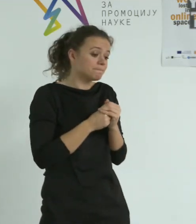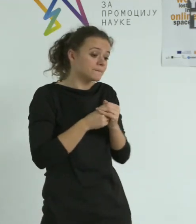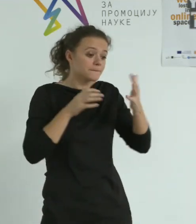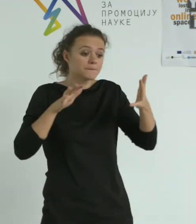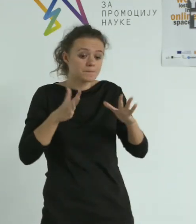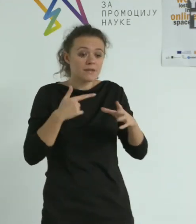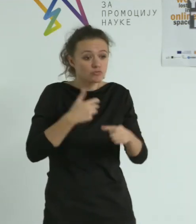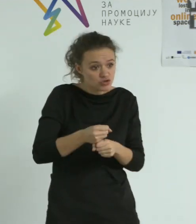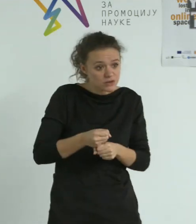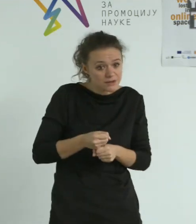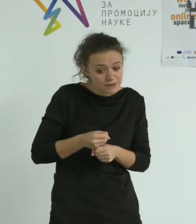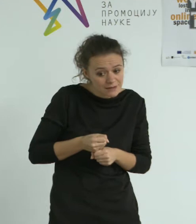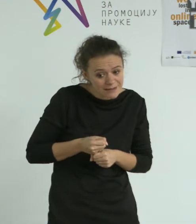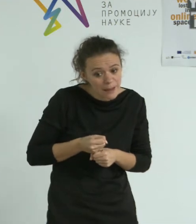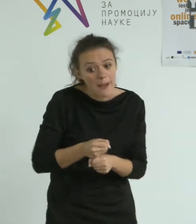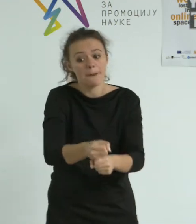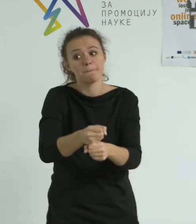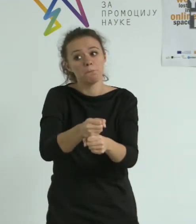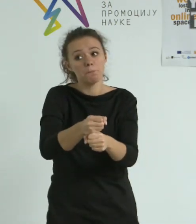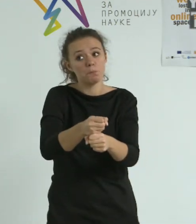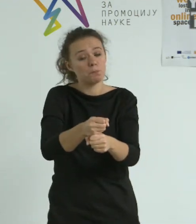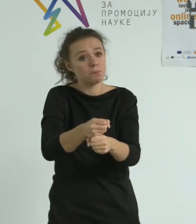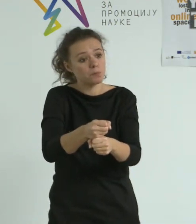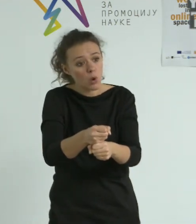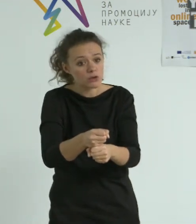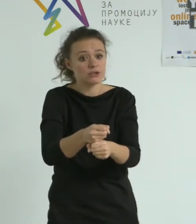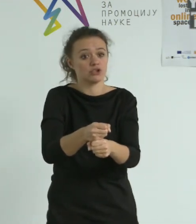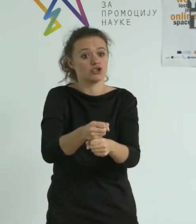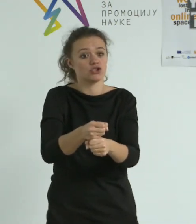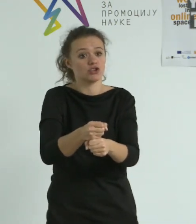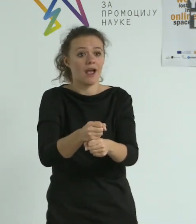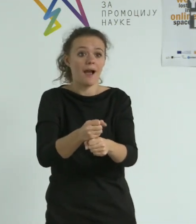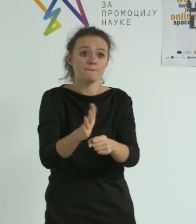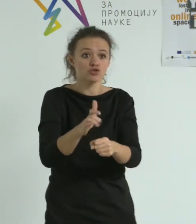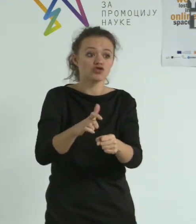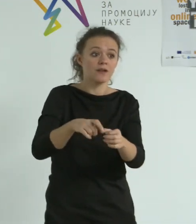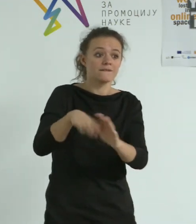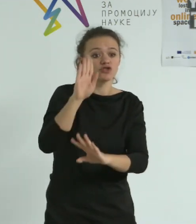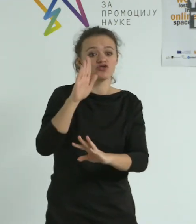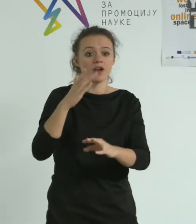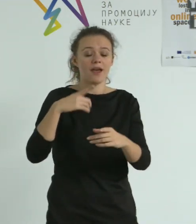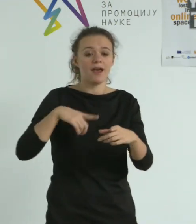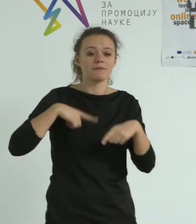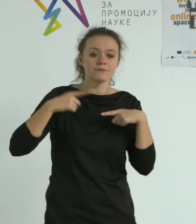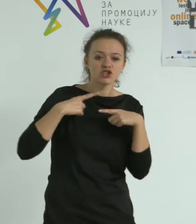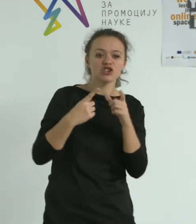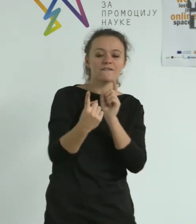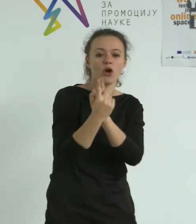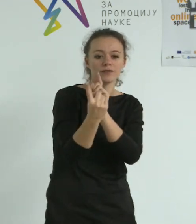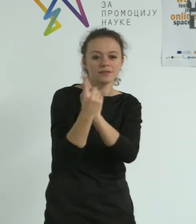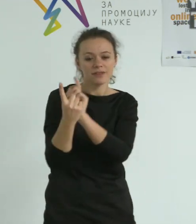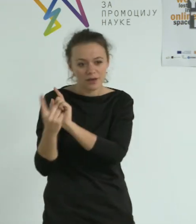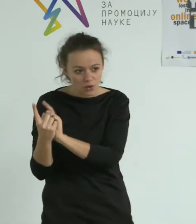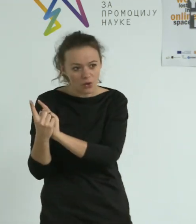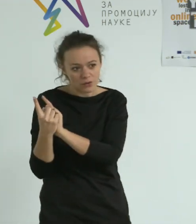maybe support to the thesis that maybe live contact might additionally assist.